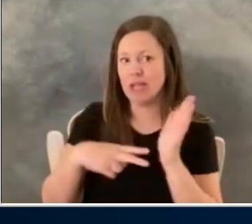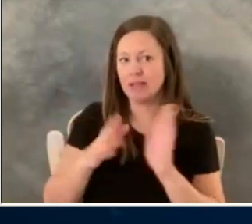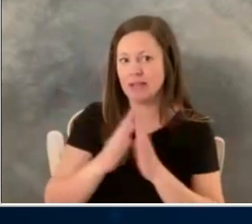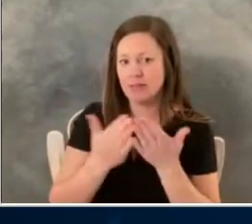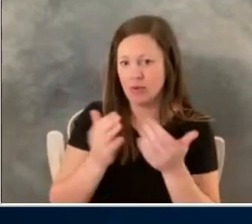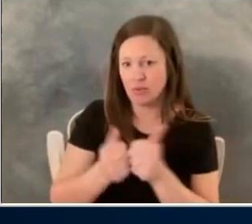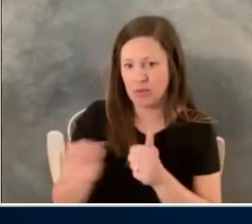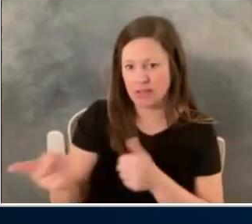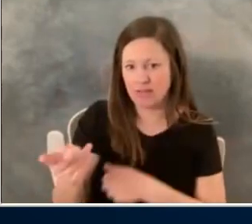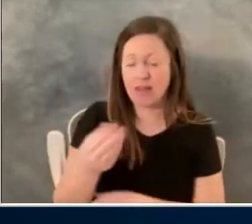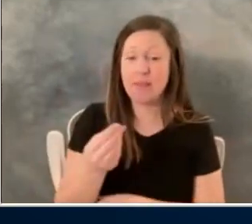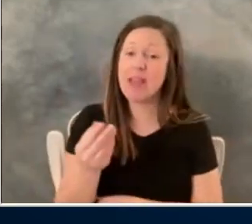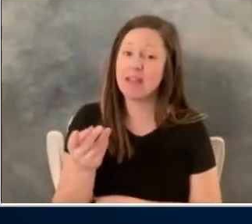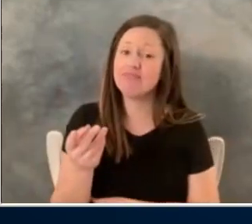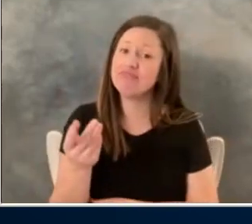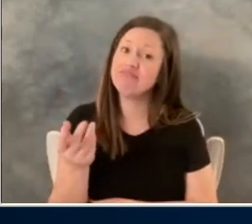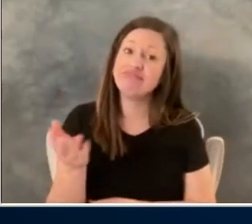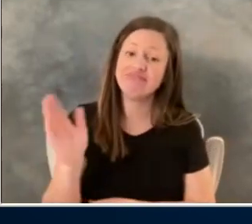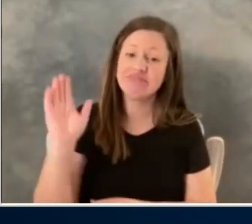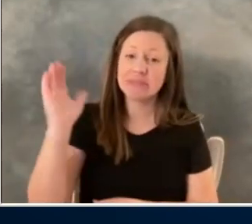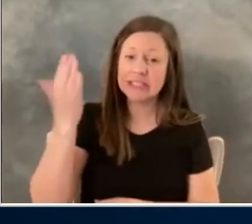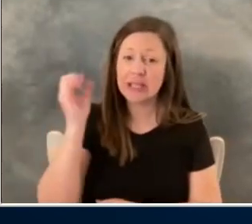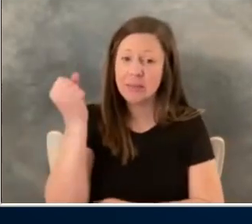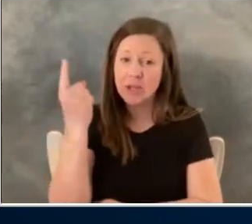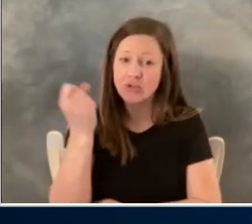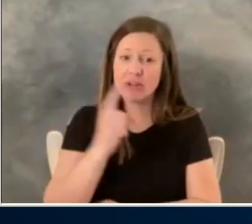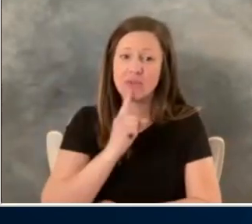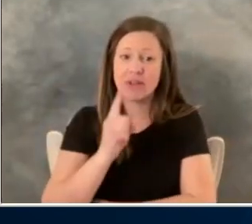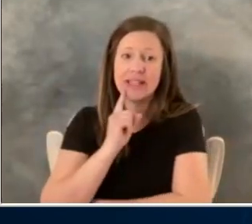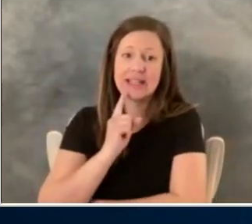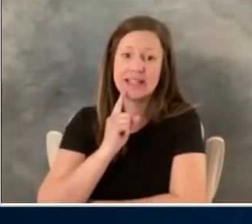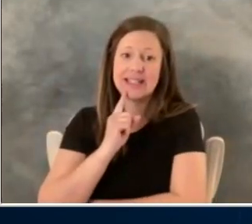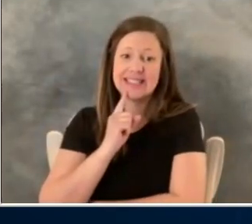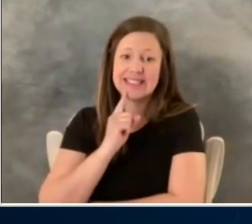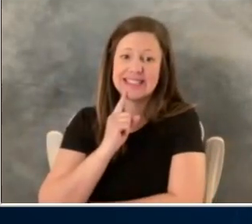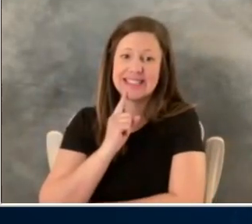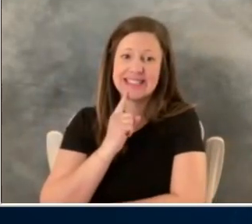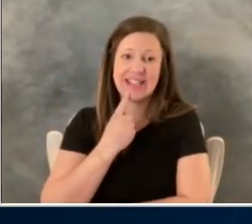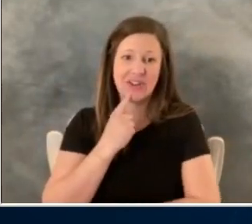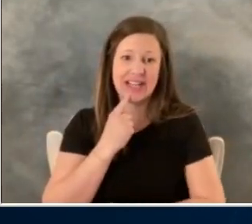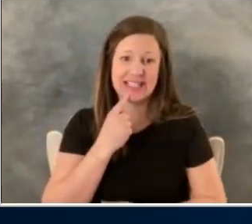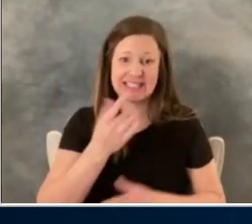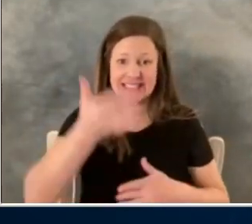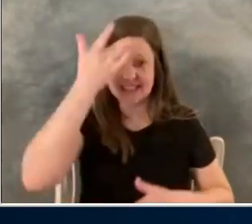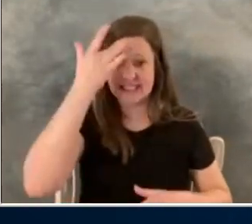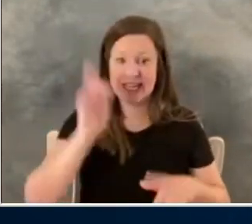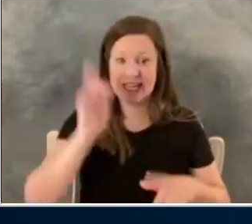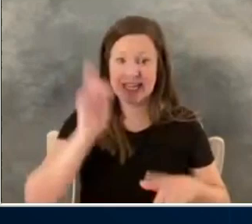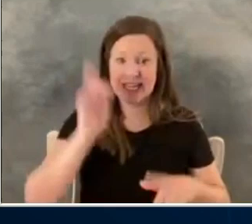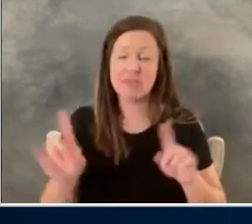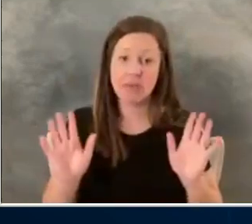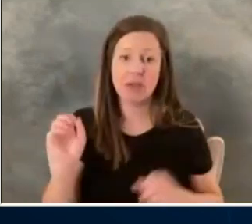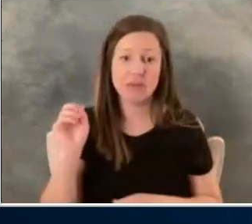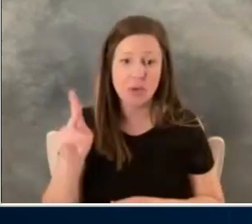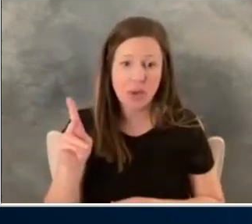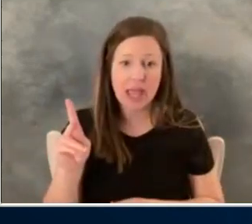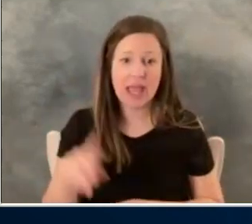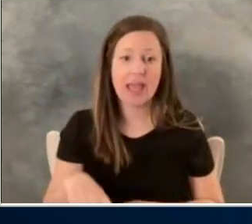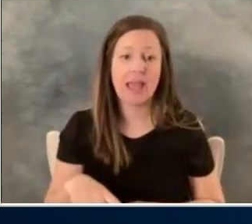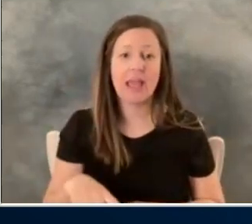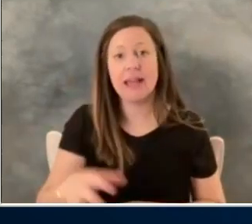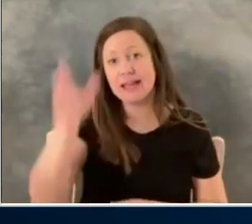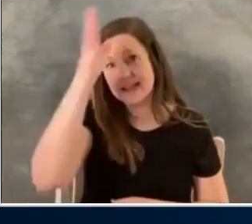they seemed to understand, that this was a serious disease, but that it was okay. Daddy was going to go through